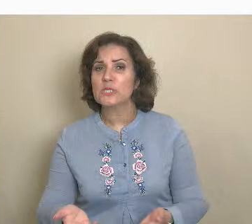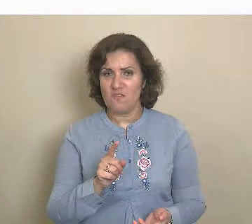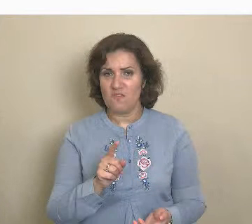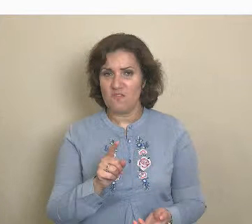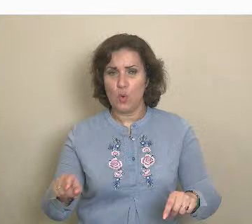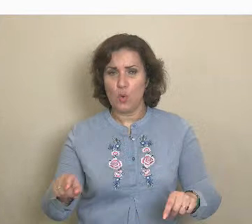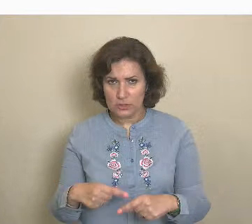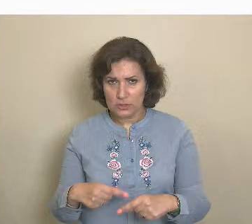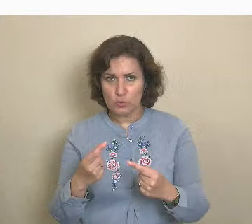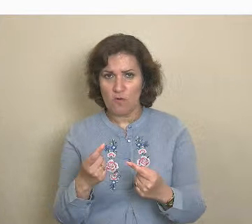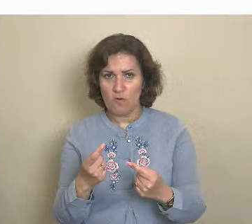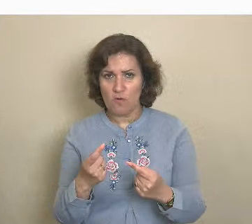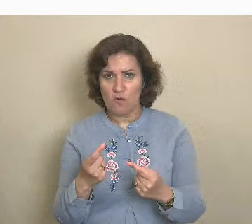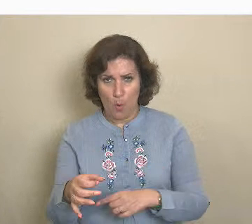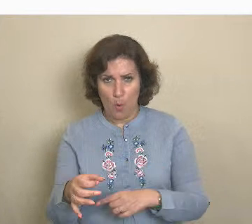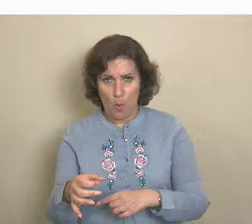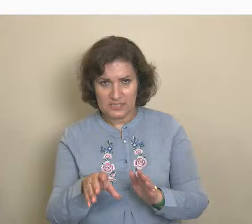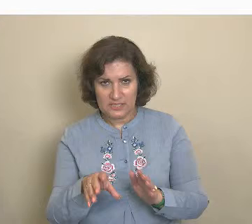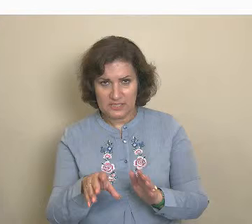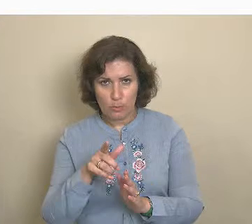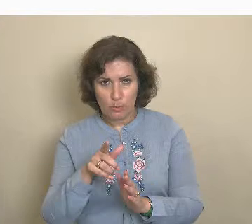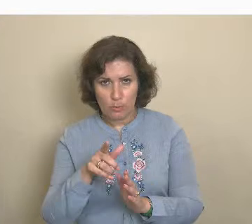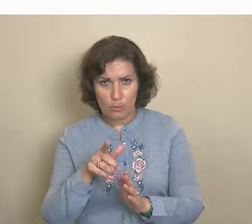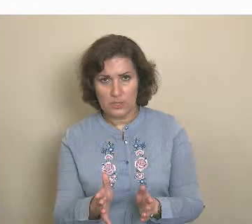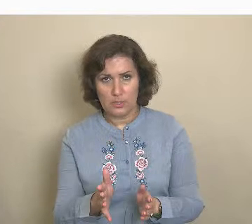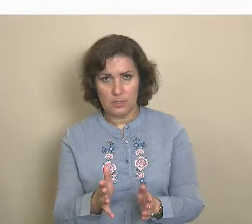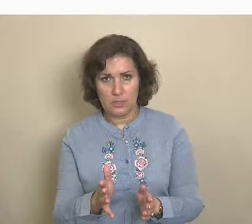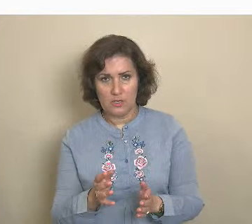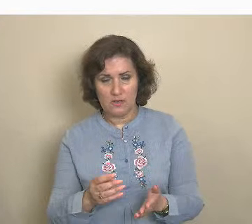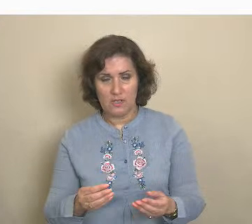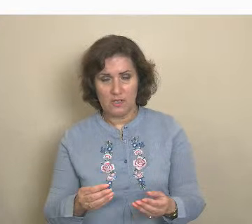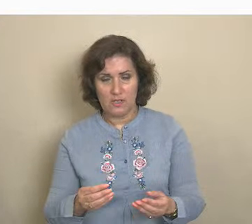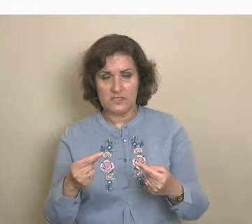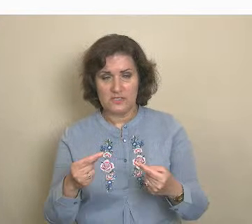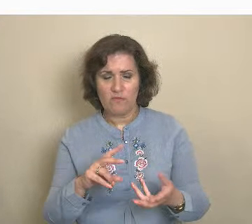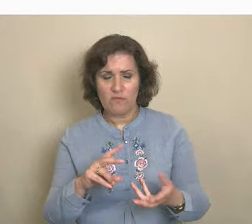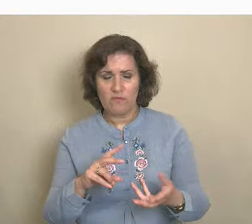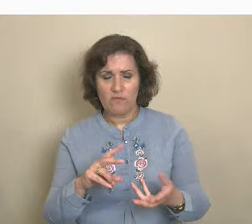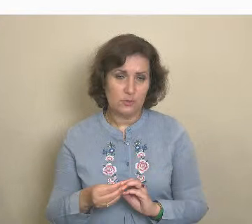delineation administratively in the city. And